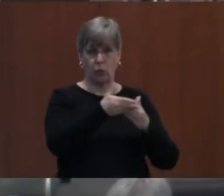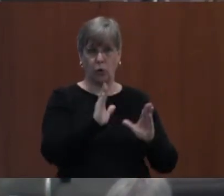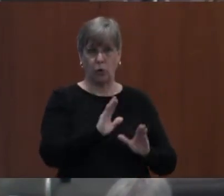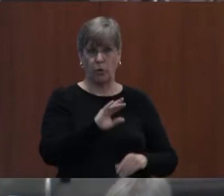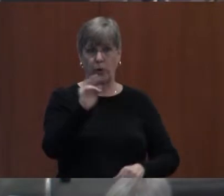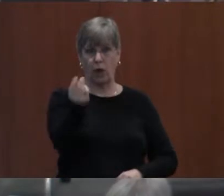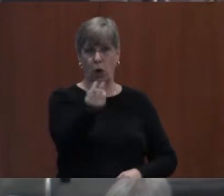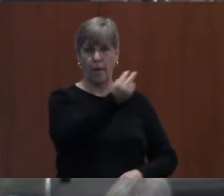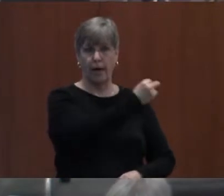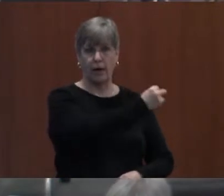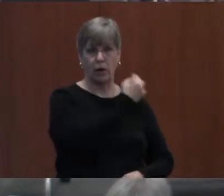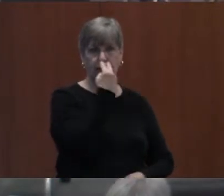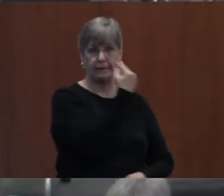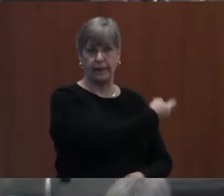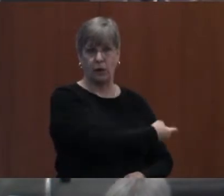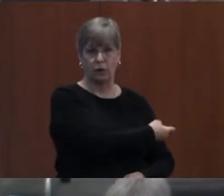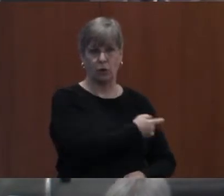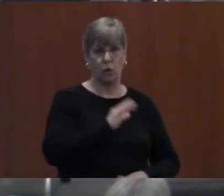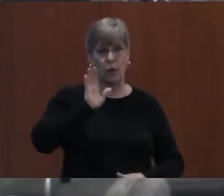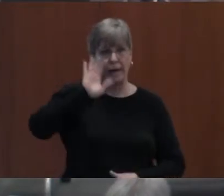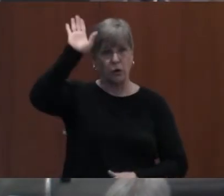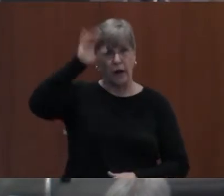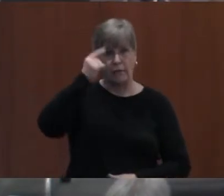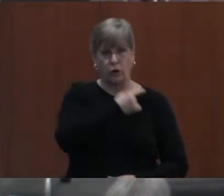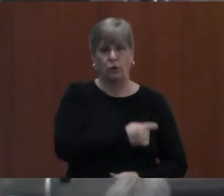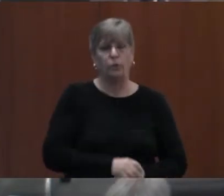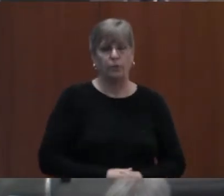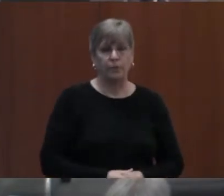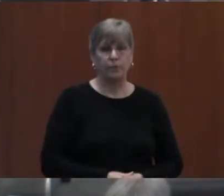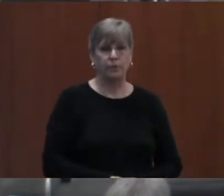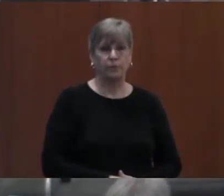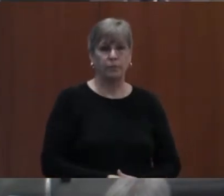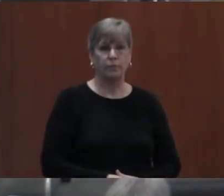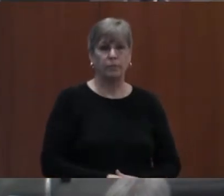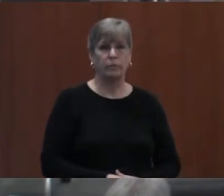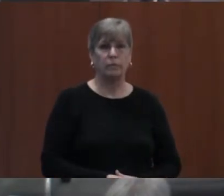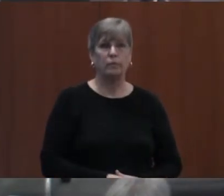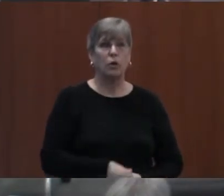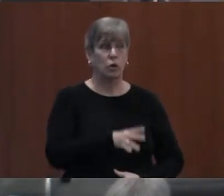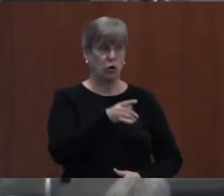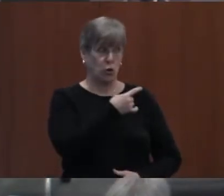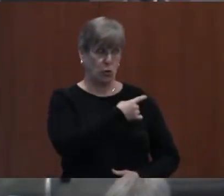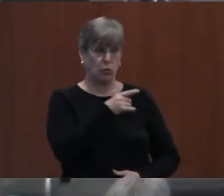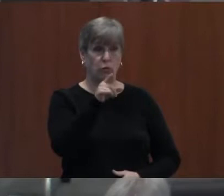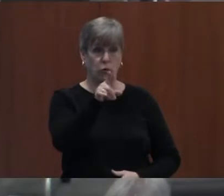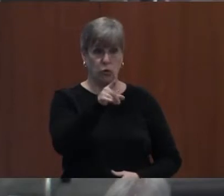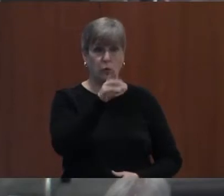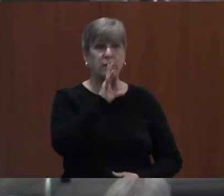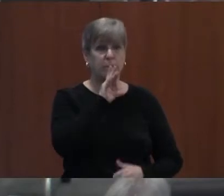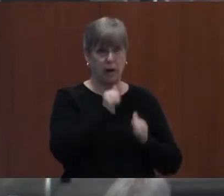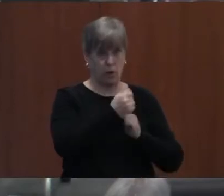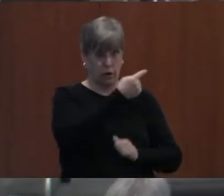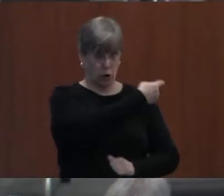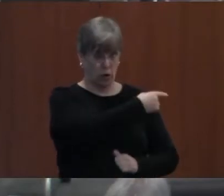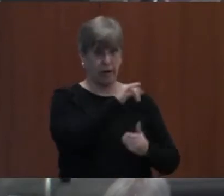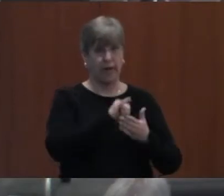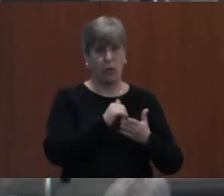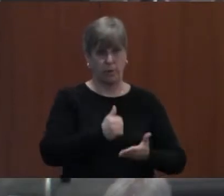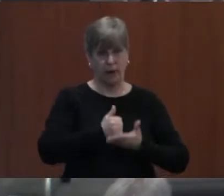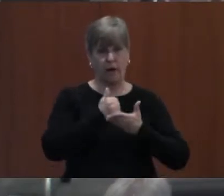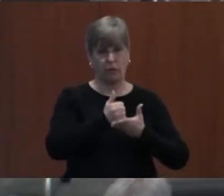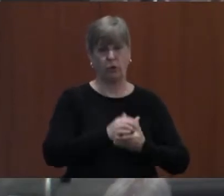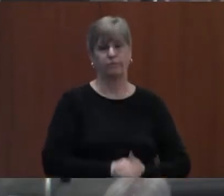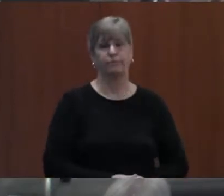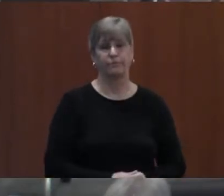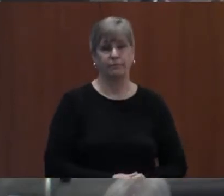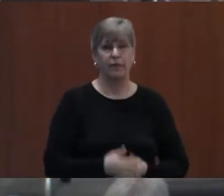turn and see her, she's going to put her hand up for you. And if you could speak with her, that would be of help.